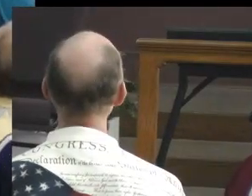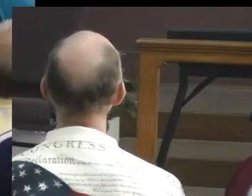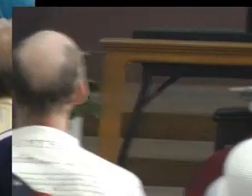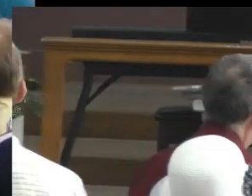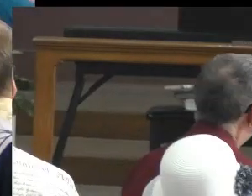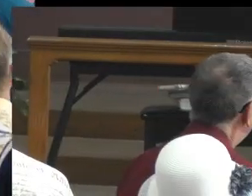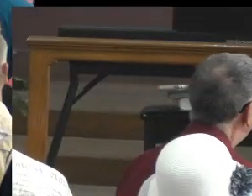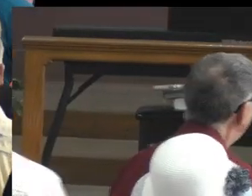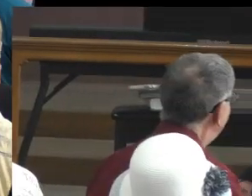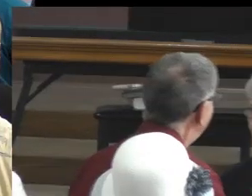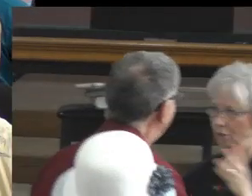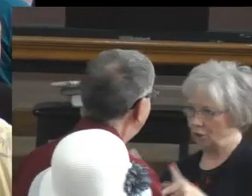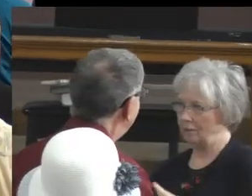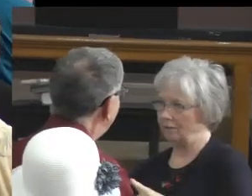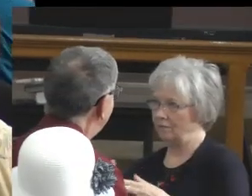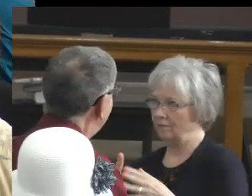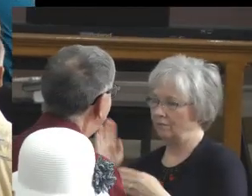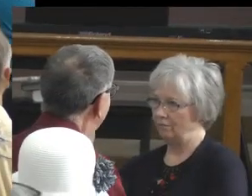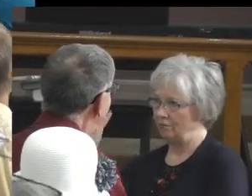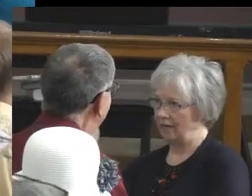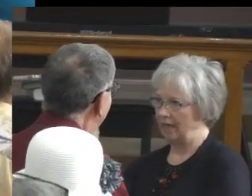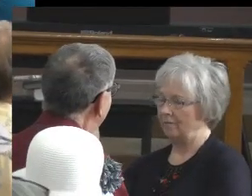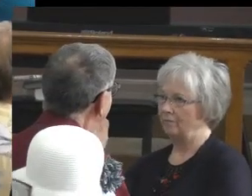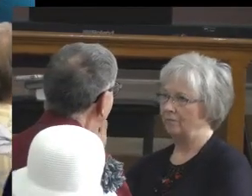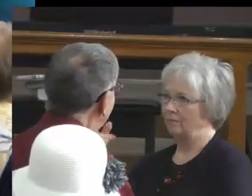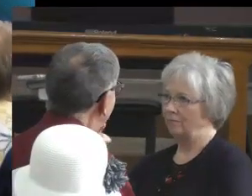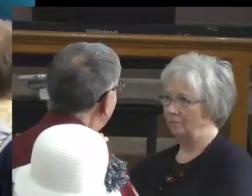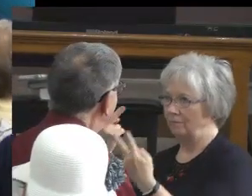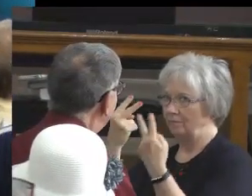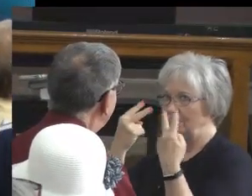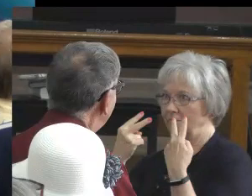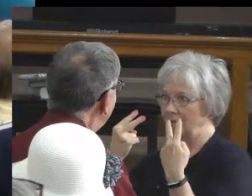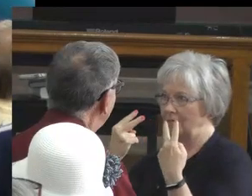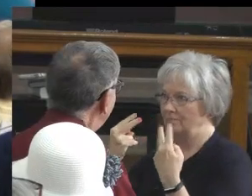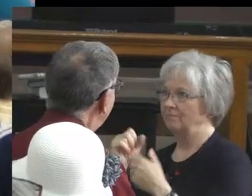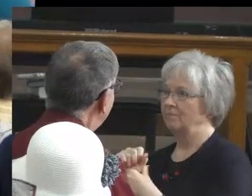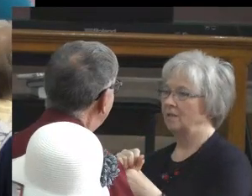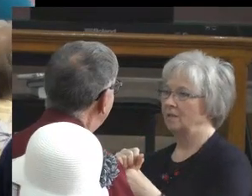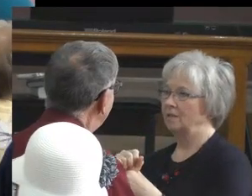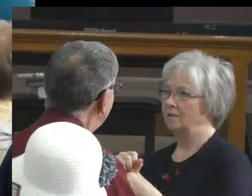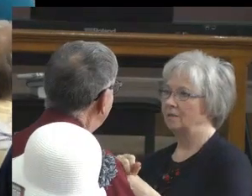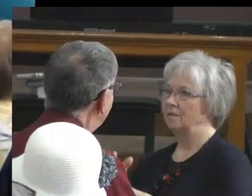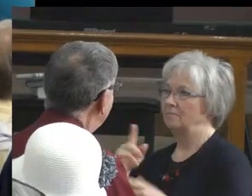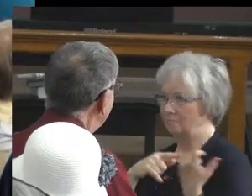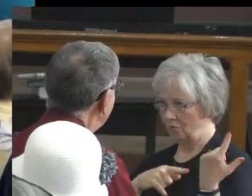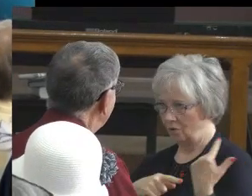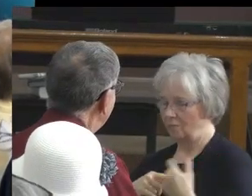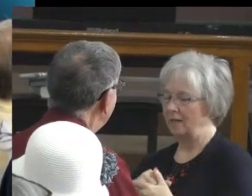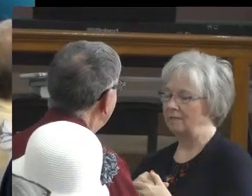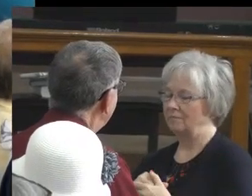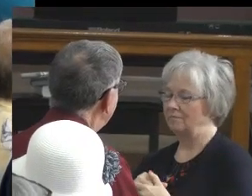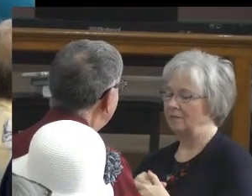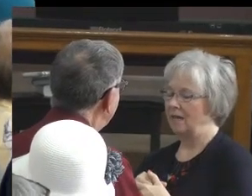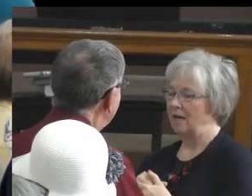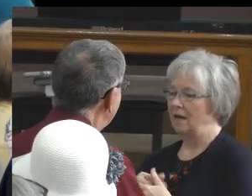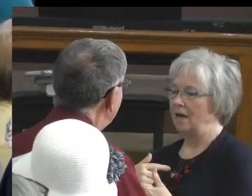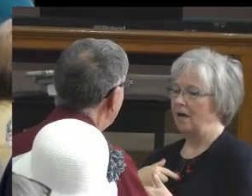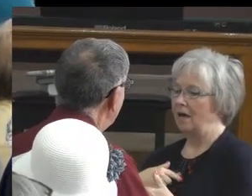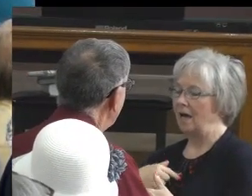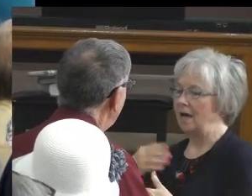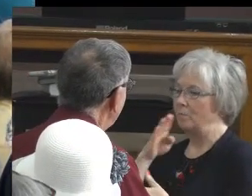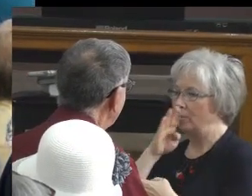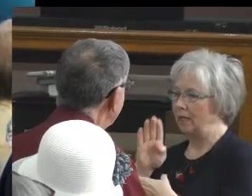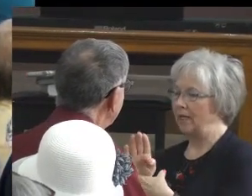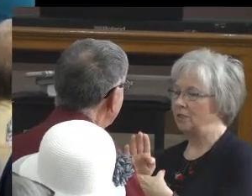flag, right? Mm-hmm. All right, so face our Christian flag. Salute and pledge.